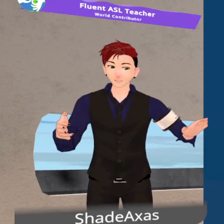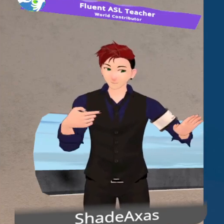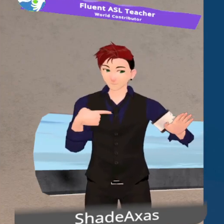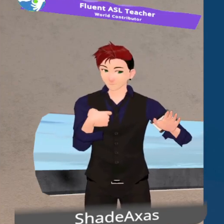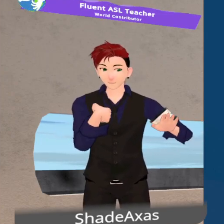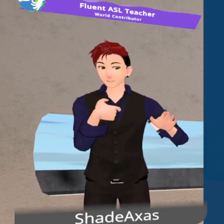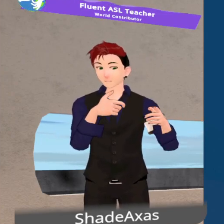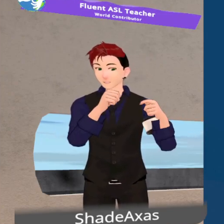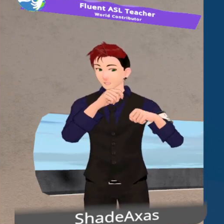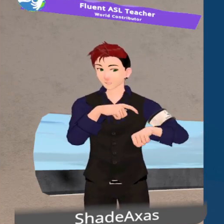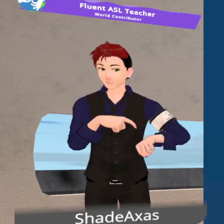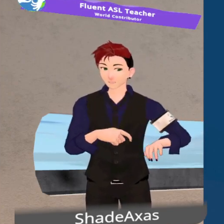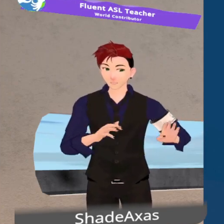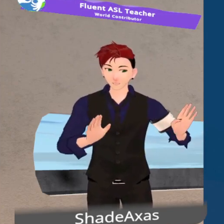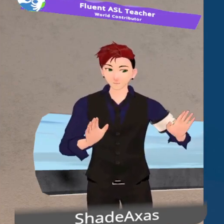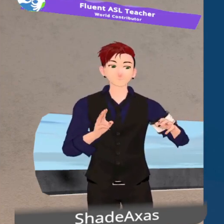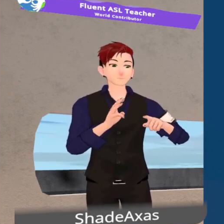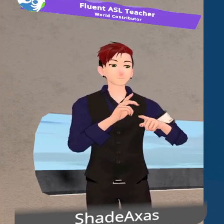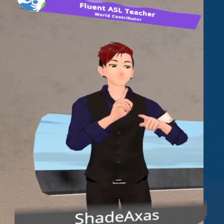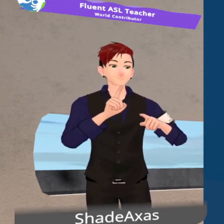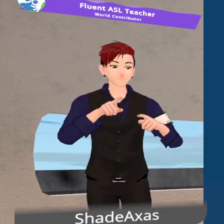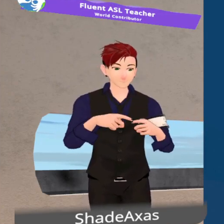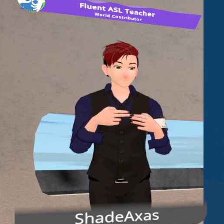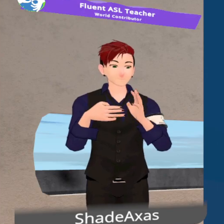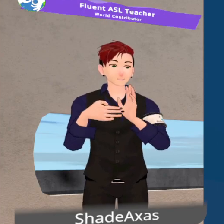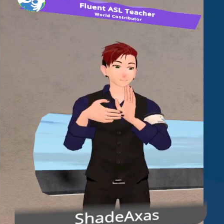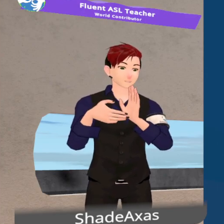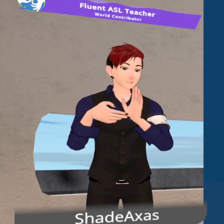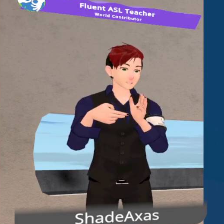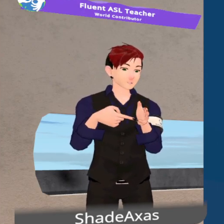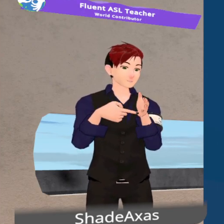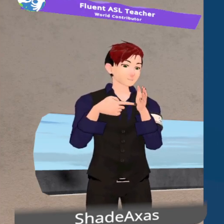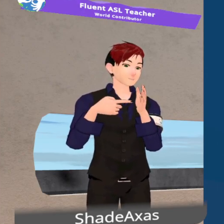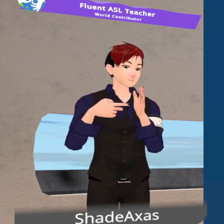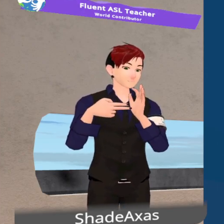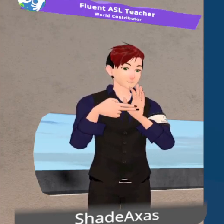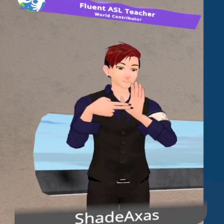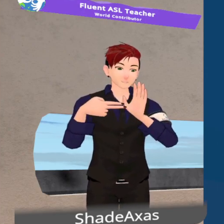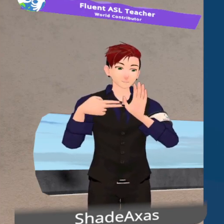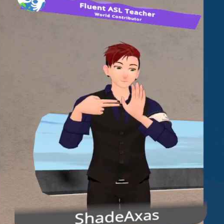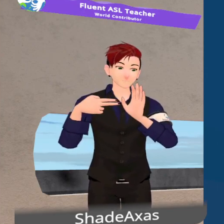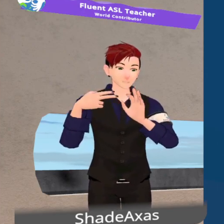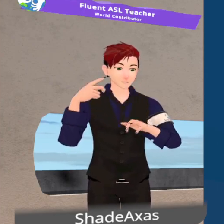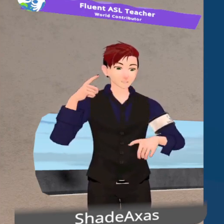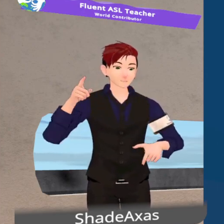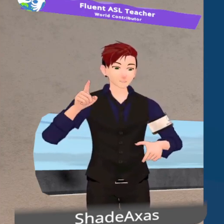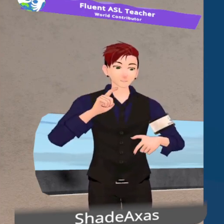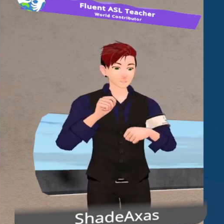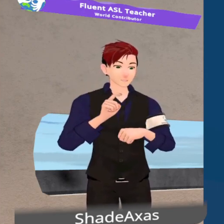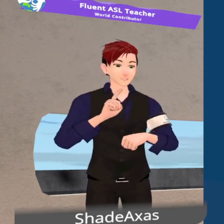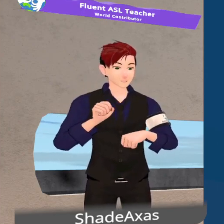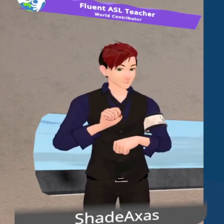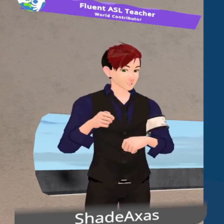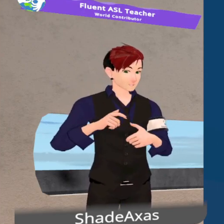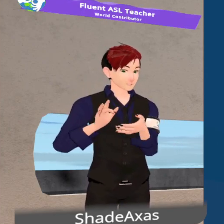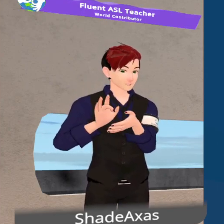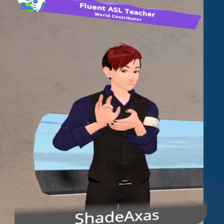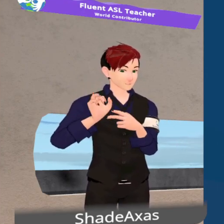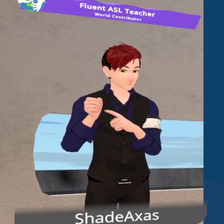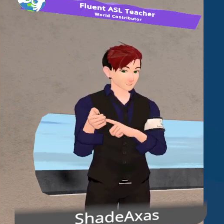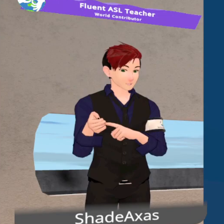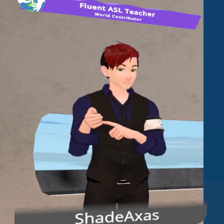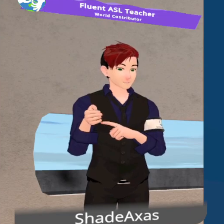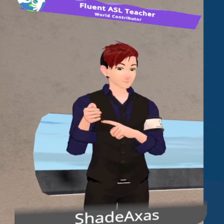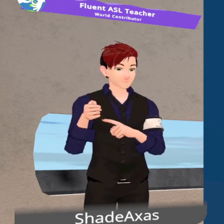that. No. Like I said, I do it all the time. Just we're trying to reserve that label for the people who actually